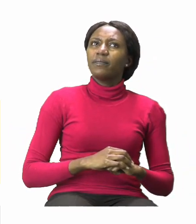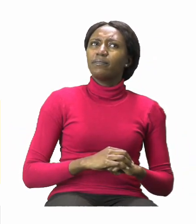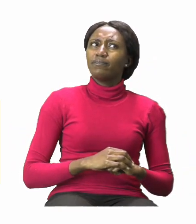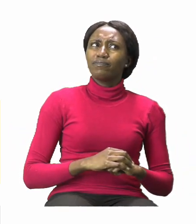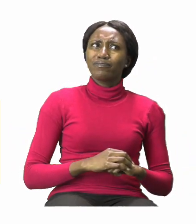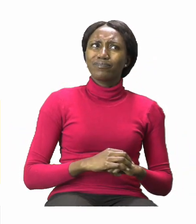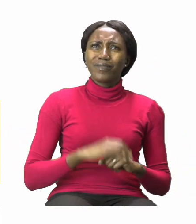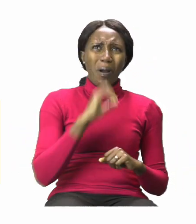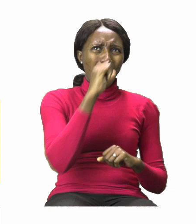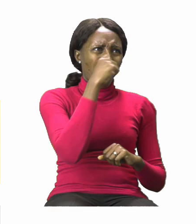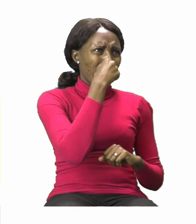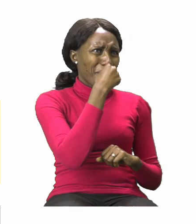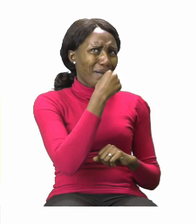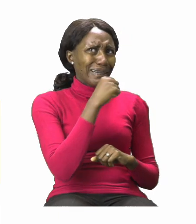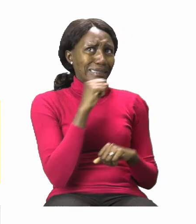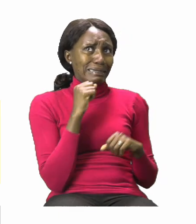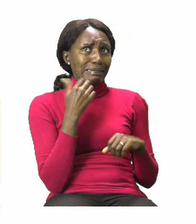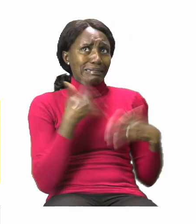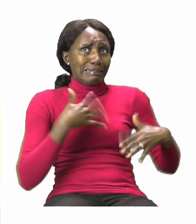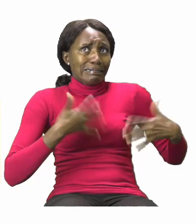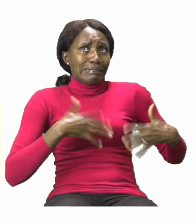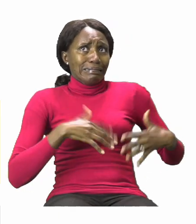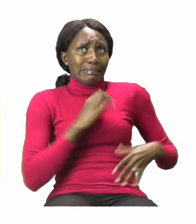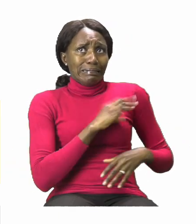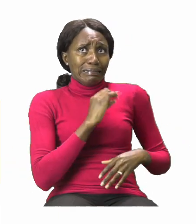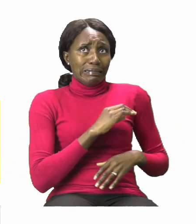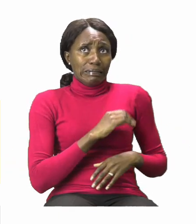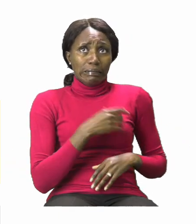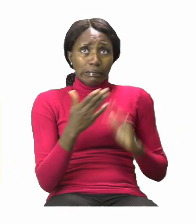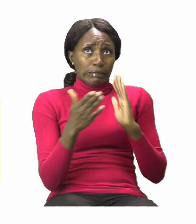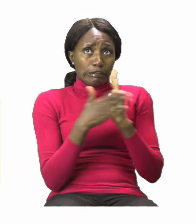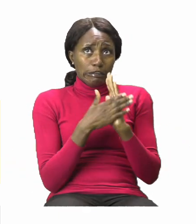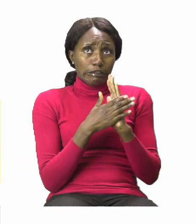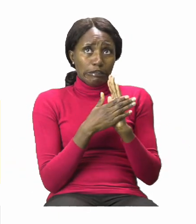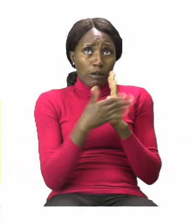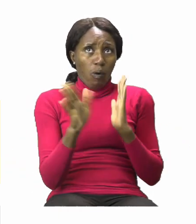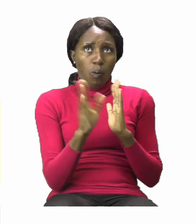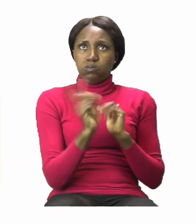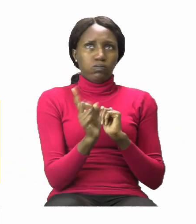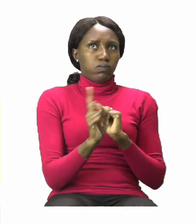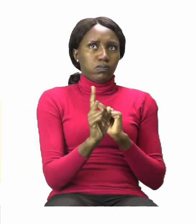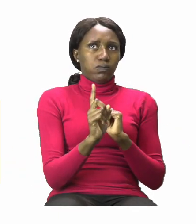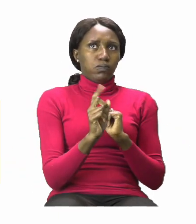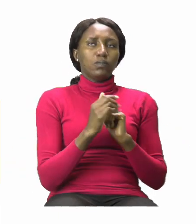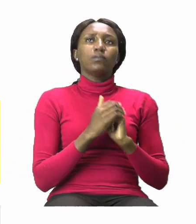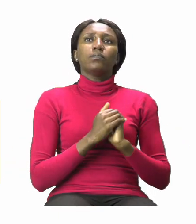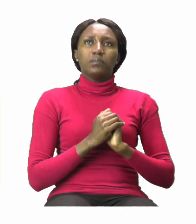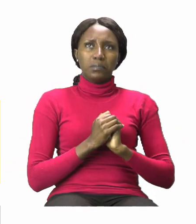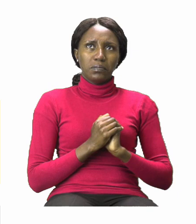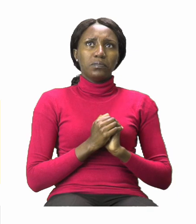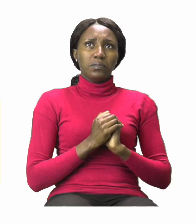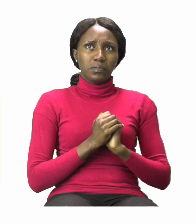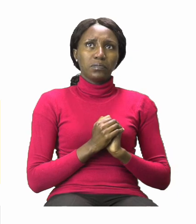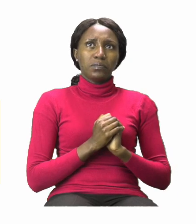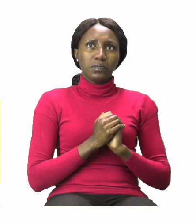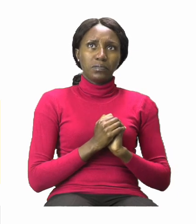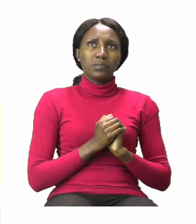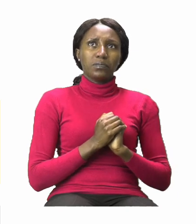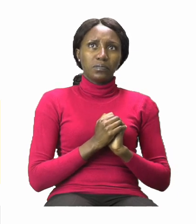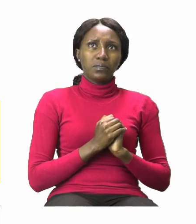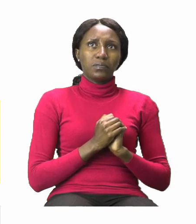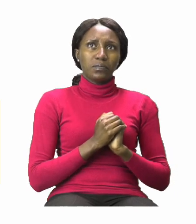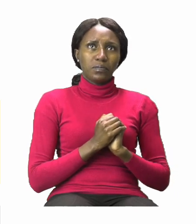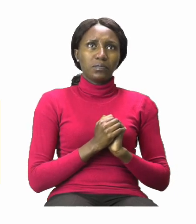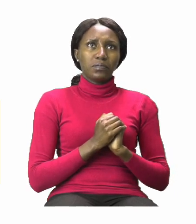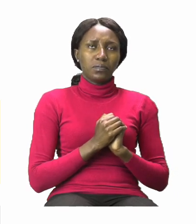pig was frightened but did not open the door. And so the wolf gathered